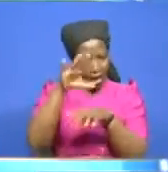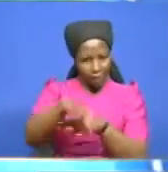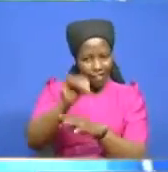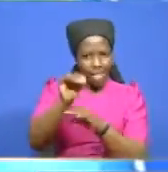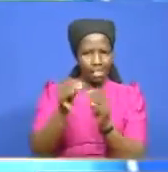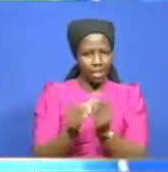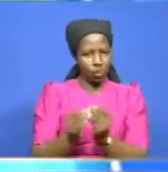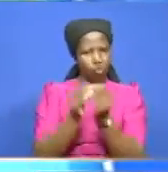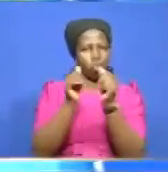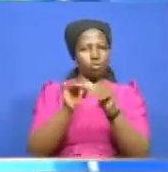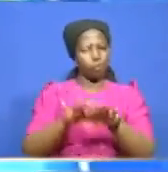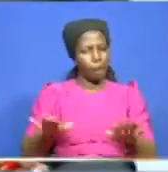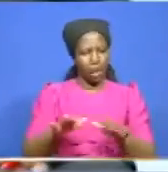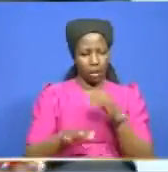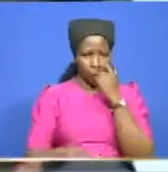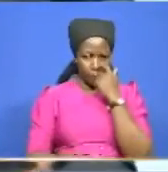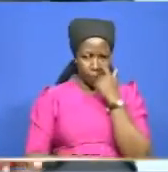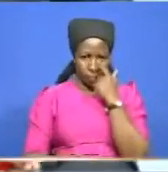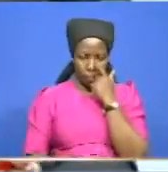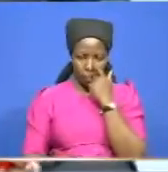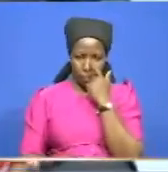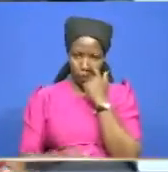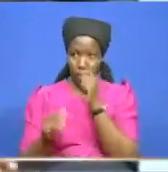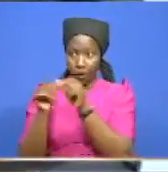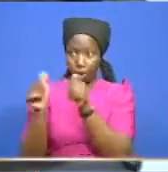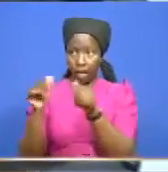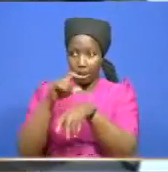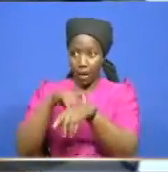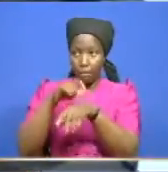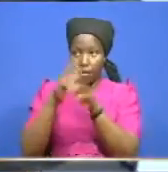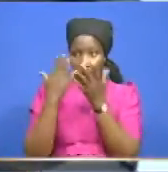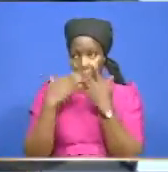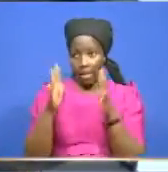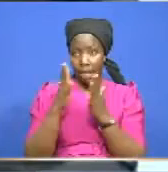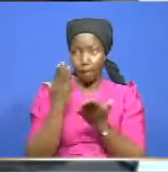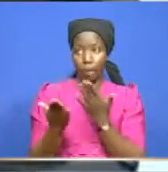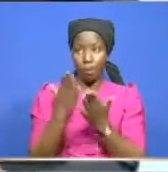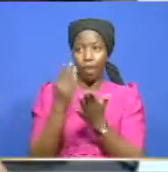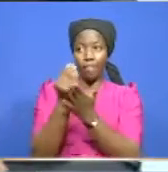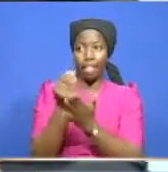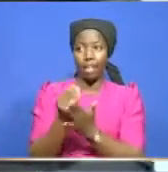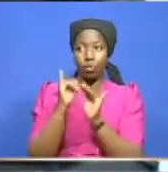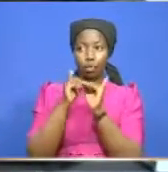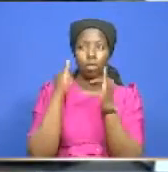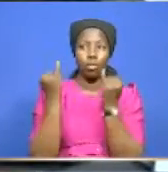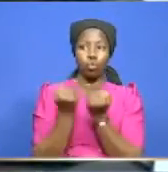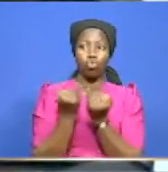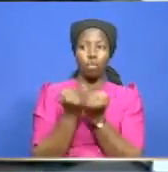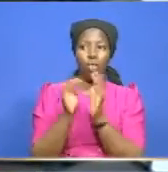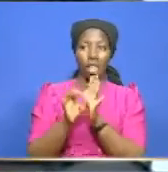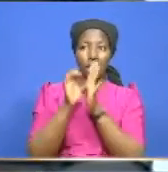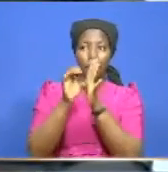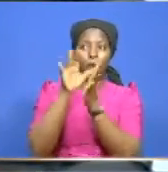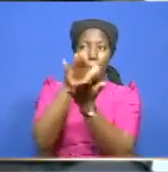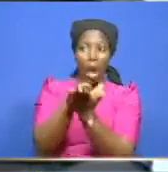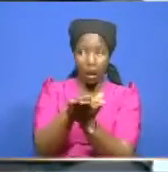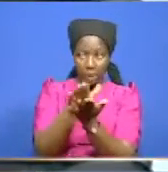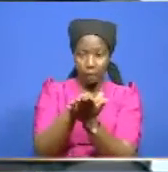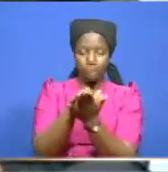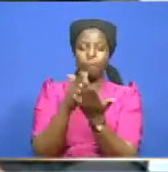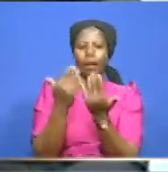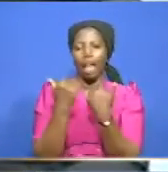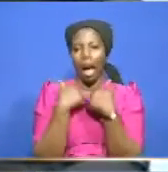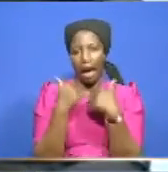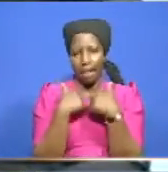to this problem. Mm-hmm. Well, even as we wind up, maybe financial institutions such as banks face